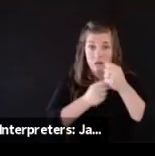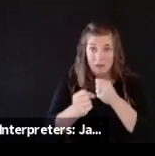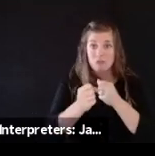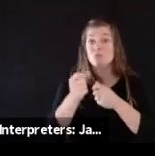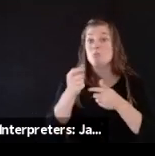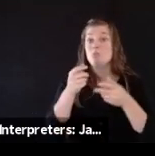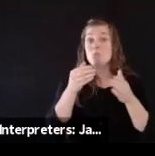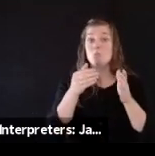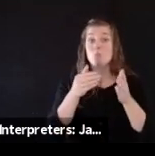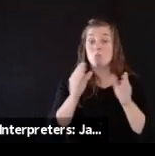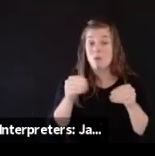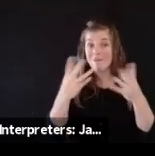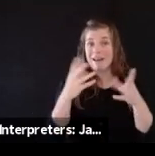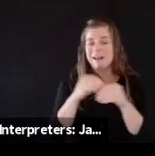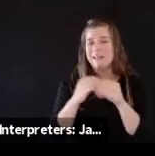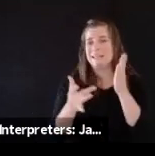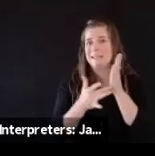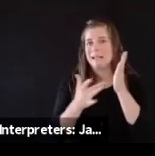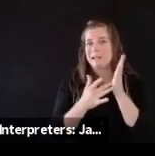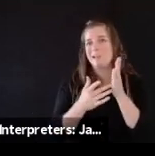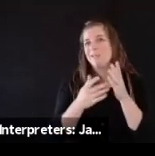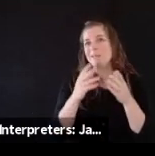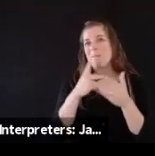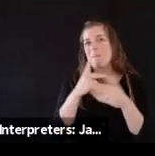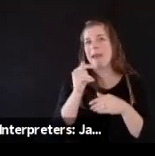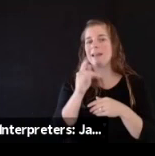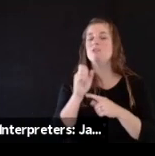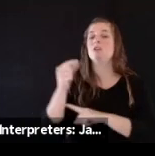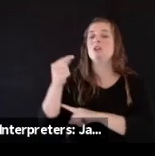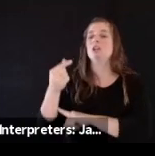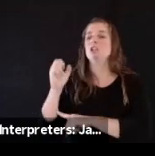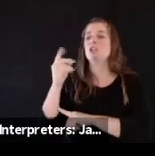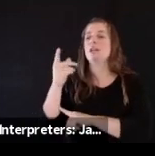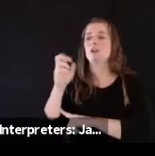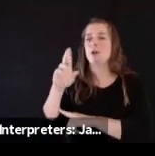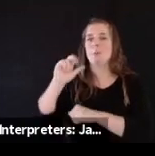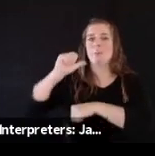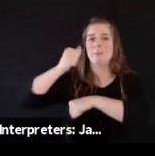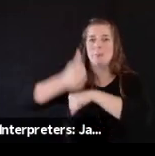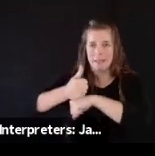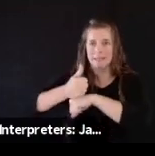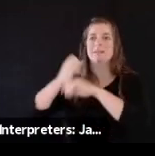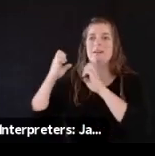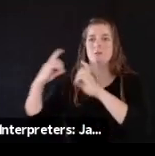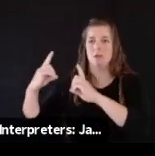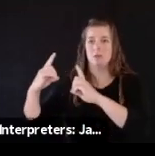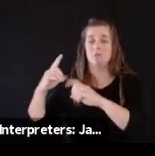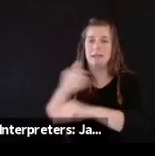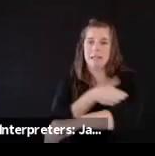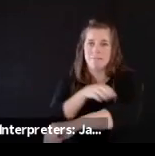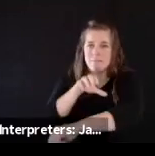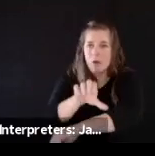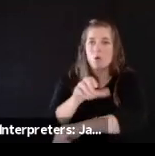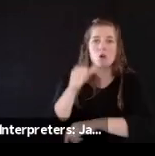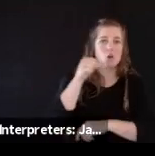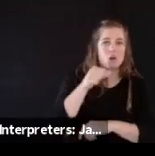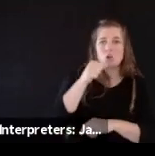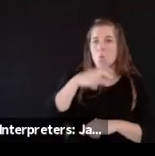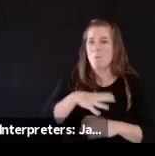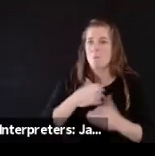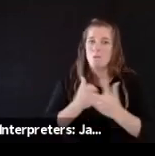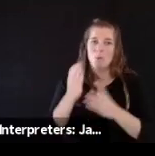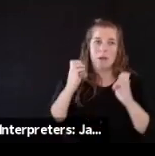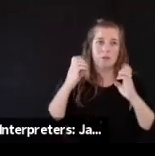the technical package is gender-based education that focuses on empowering and supporting girls and women through